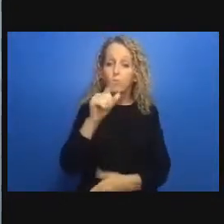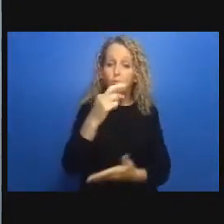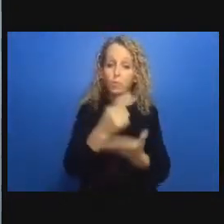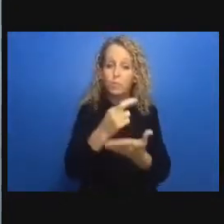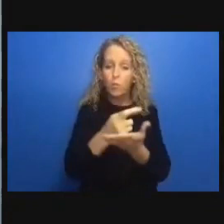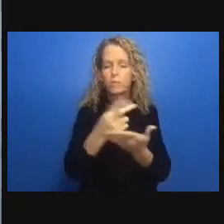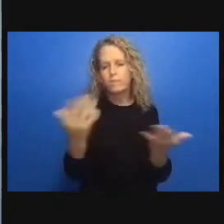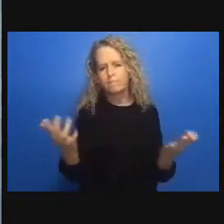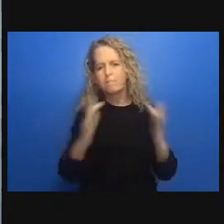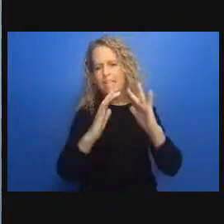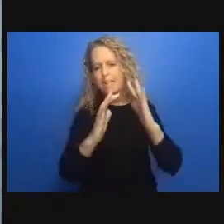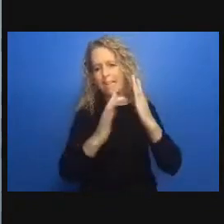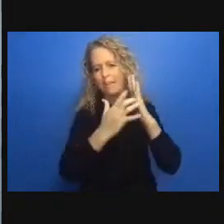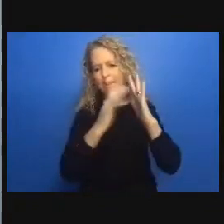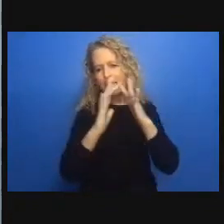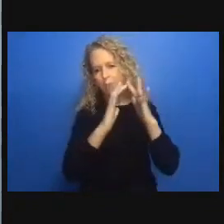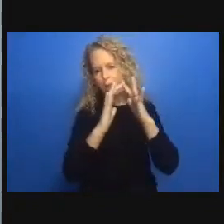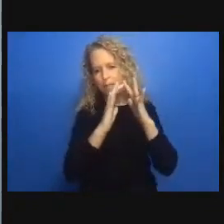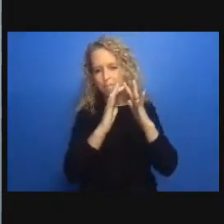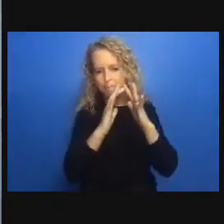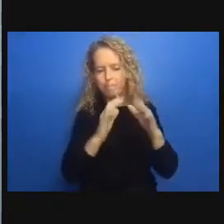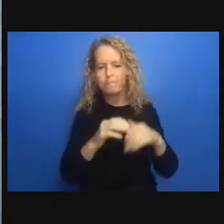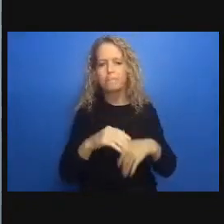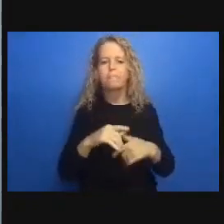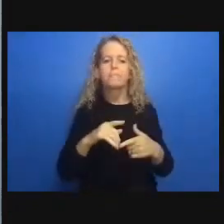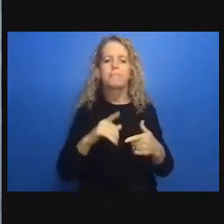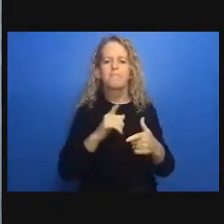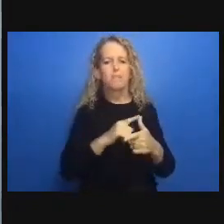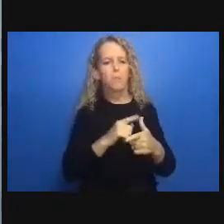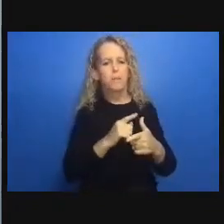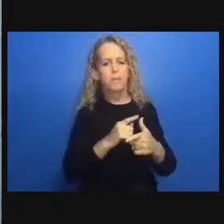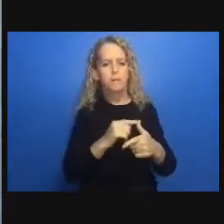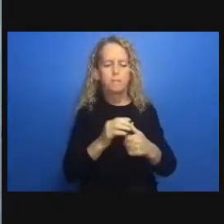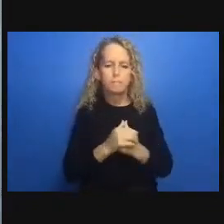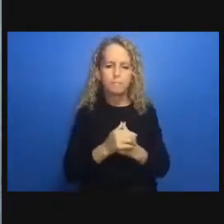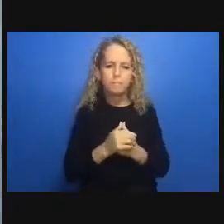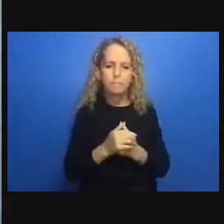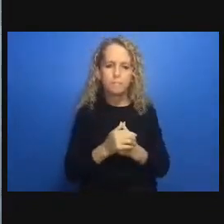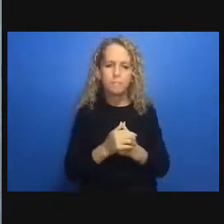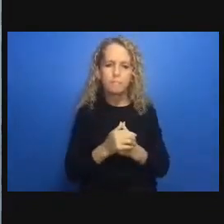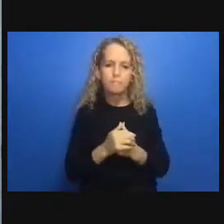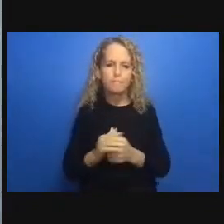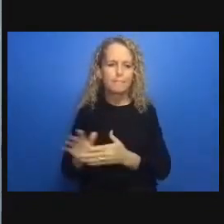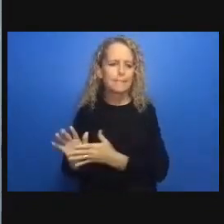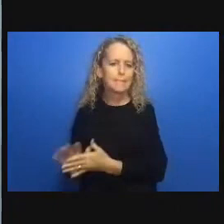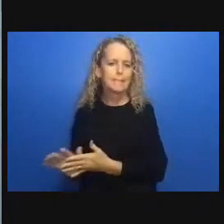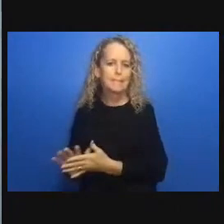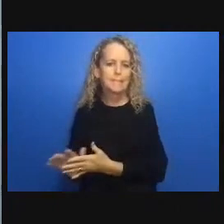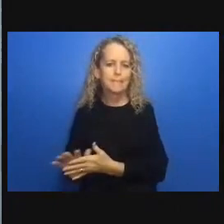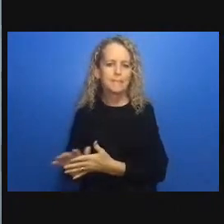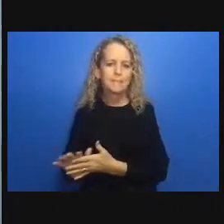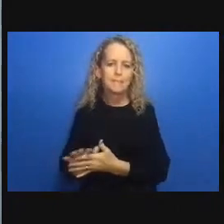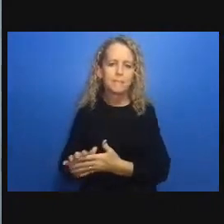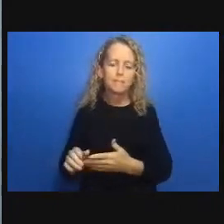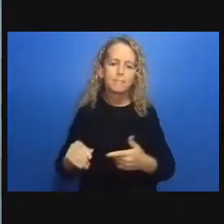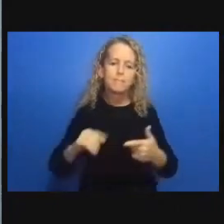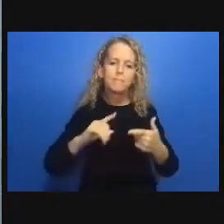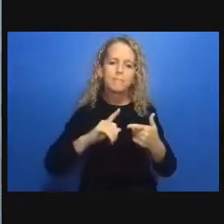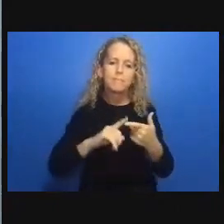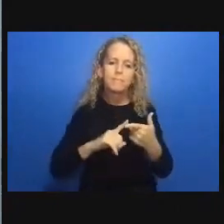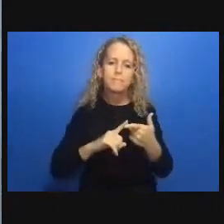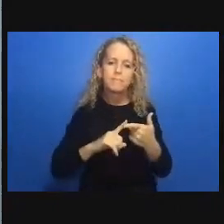internet. That'll be one of them. I'll also discuss where we believe we stand in terms